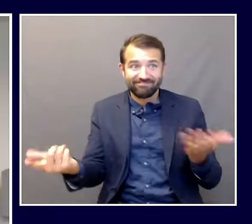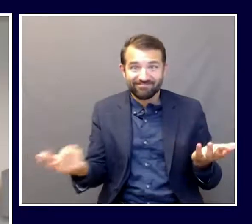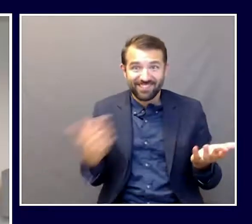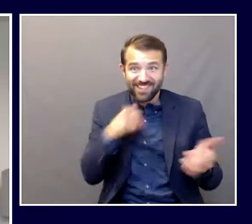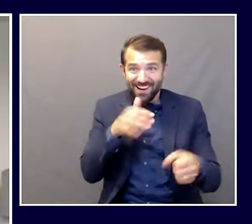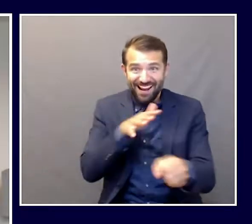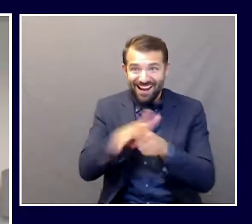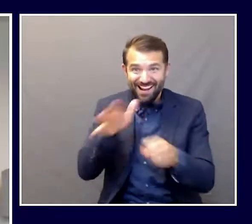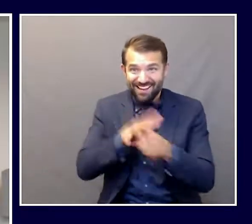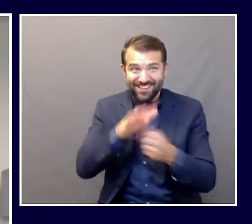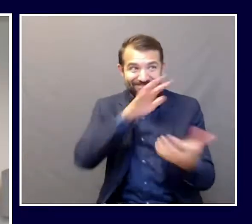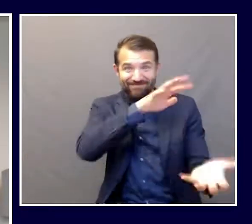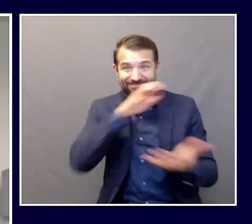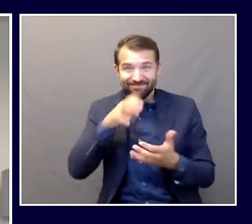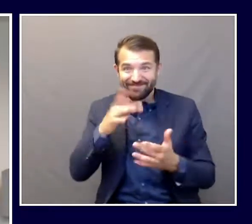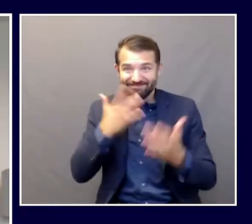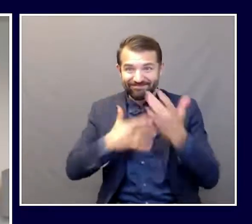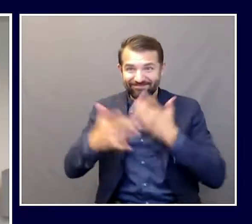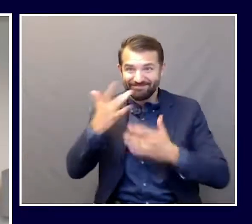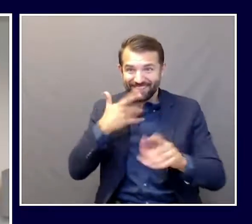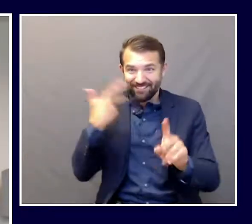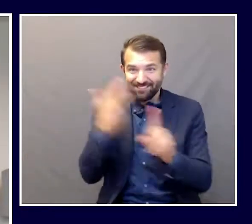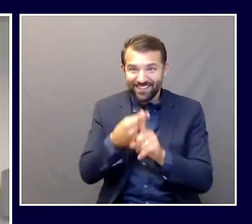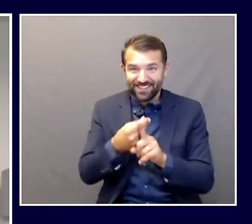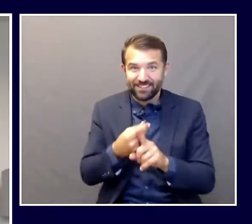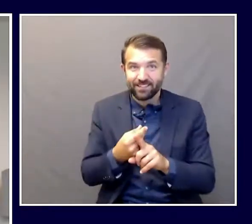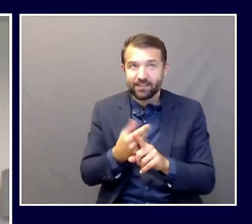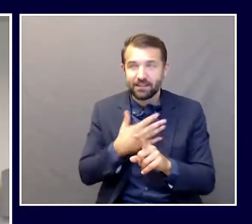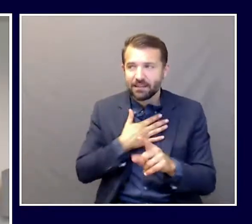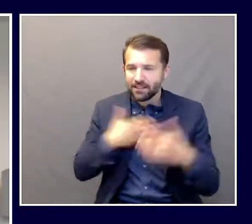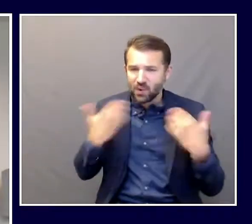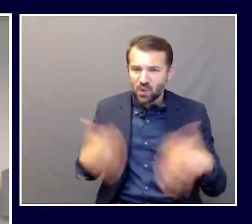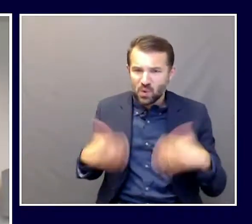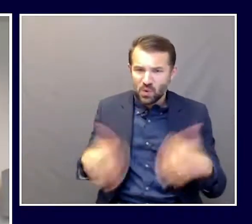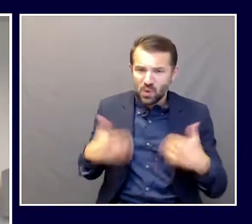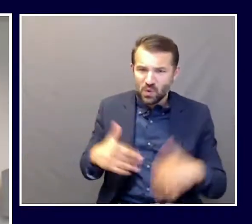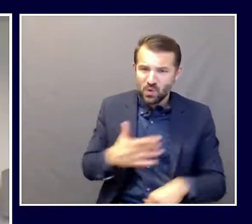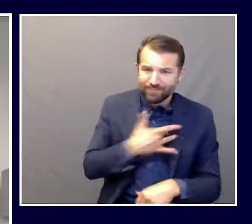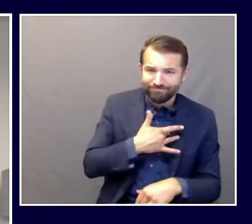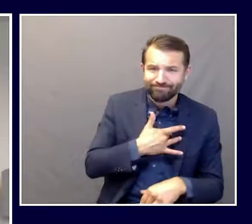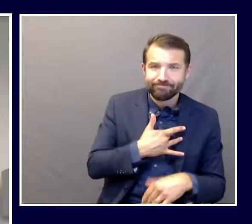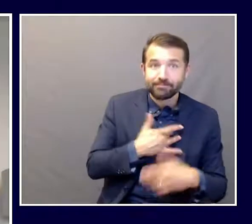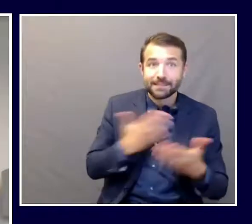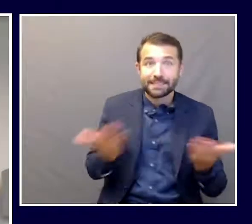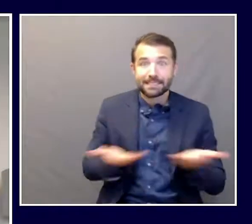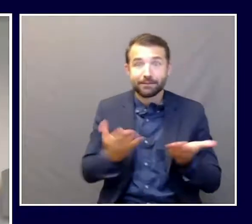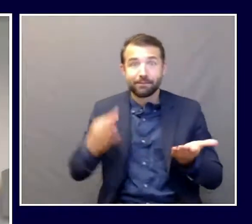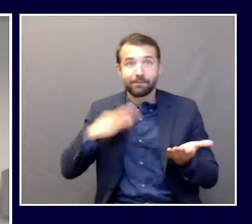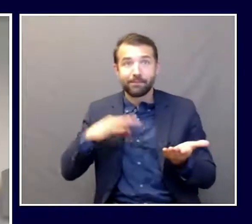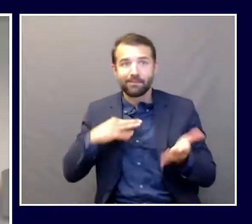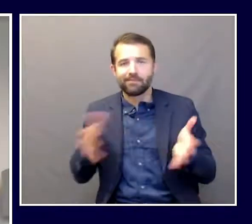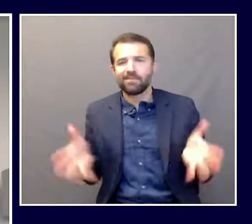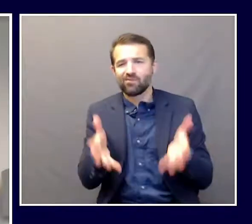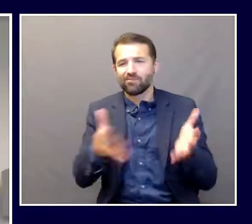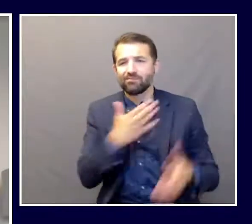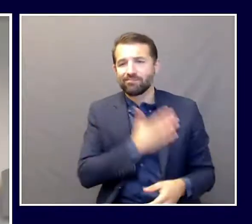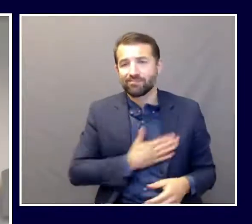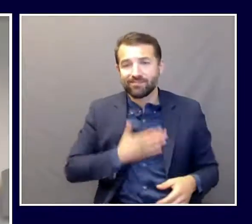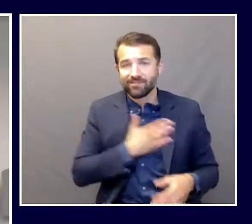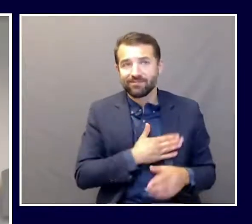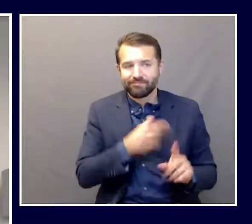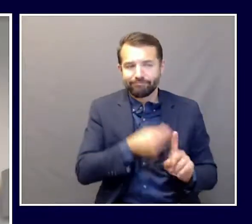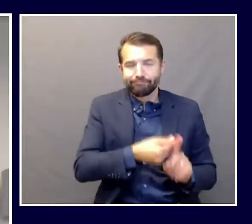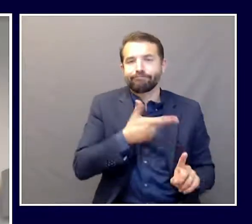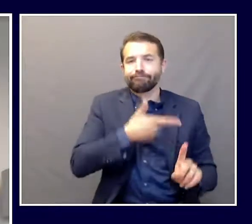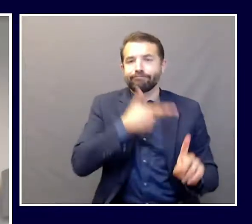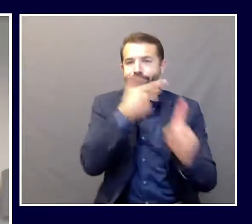we ask providers to make every available effort to use every dose within the vial. But if they can't, to focus on the